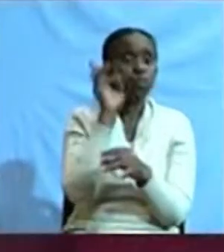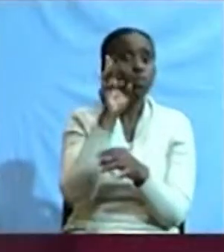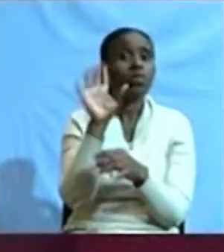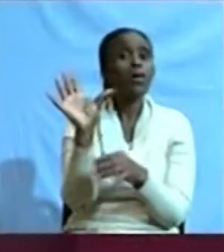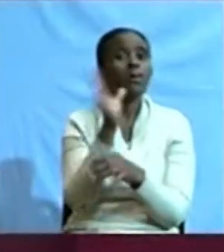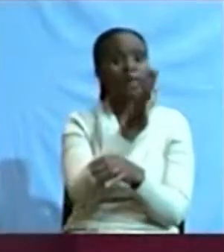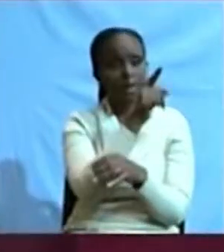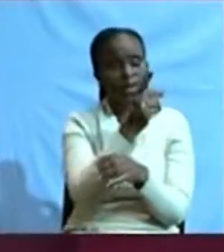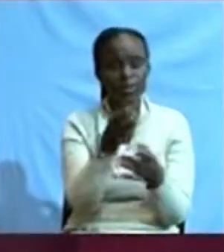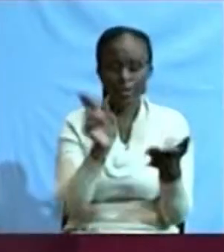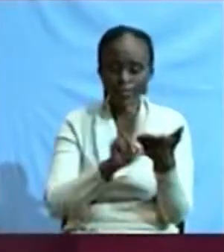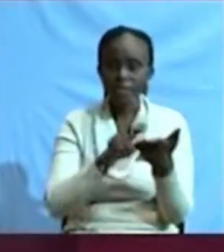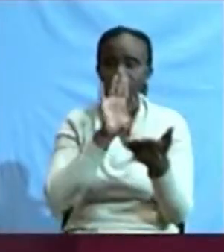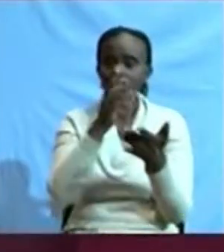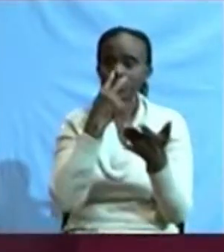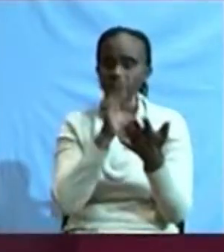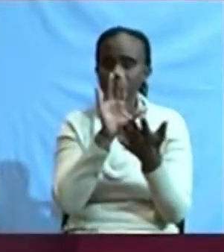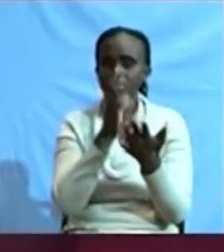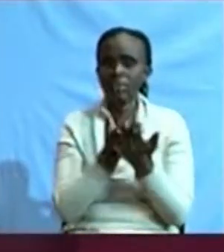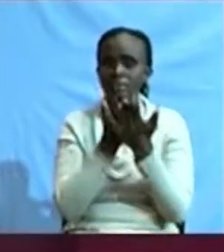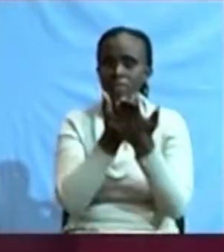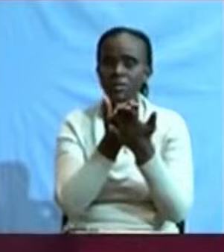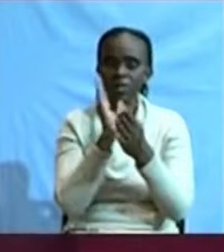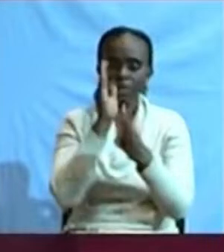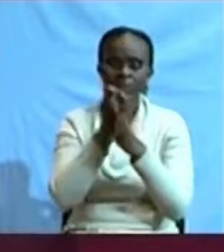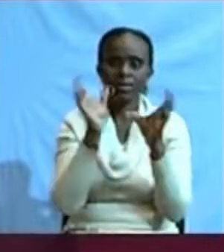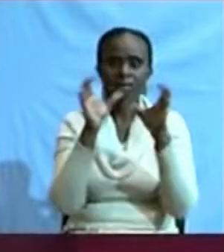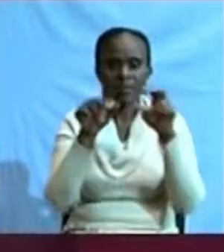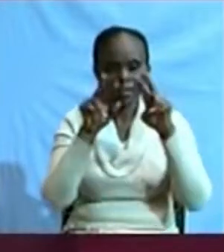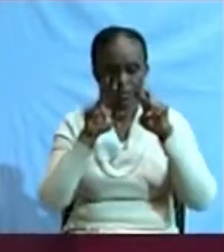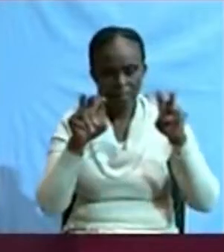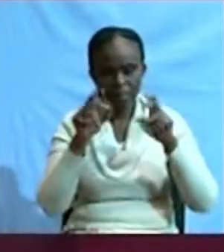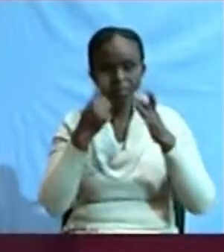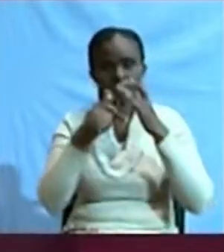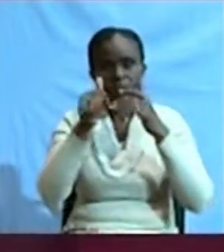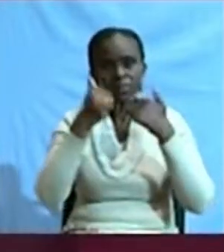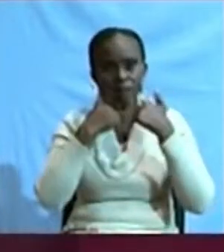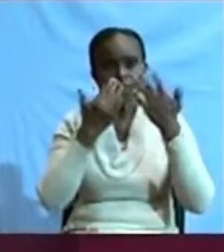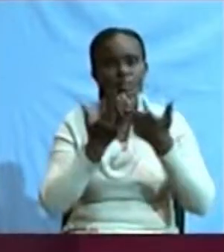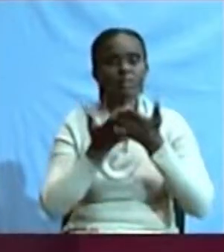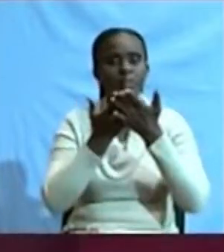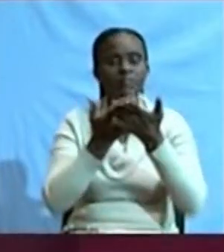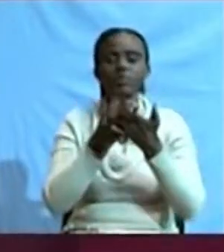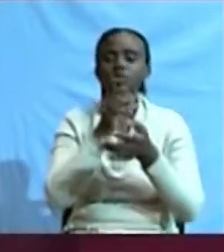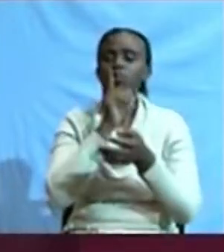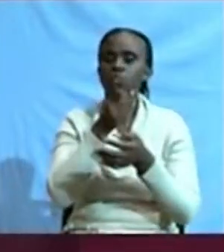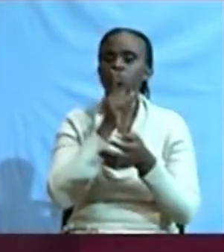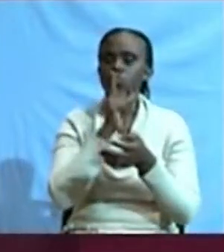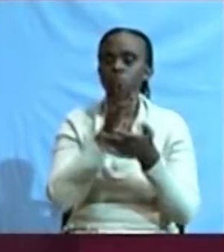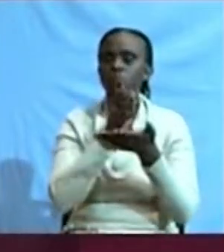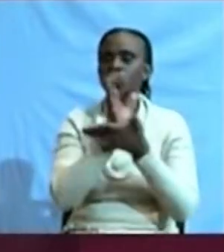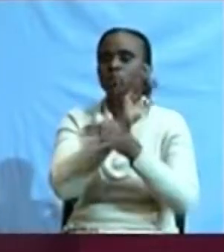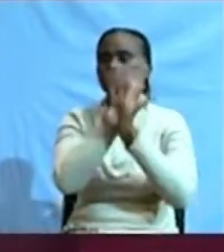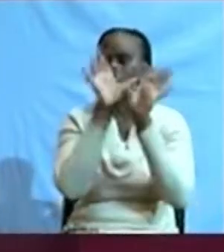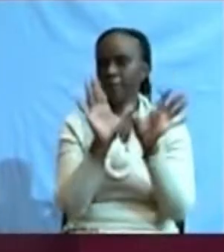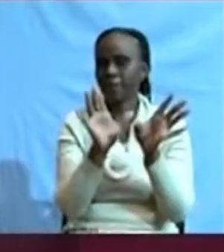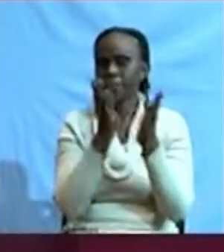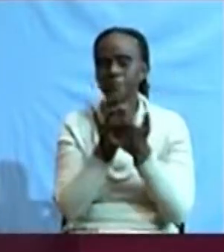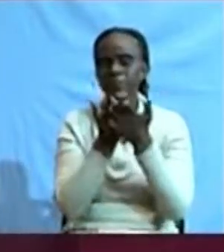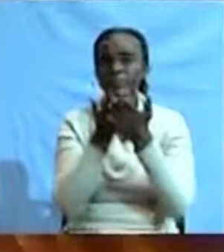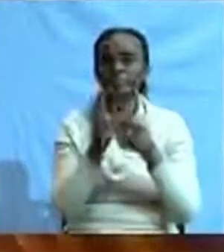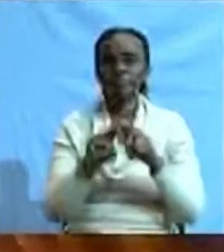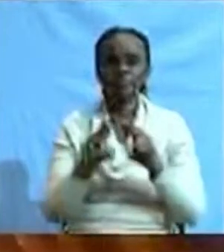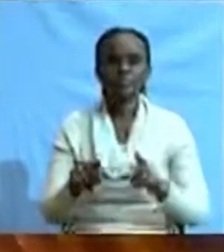come and look at your submission to the committee to verify that what you have submitted is factually correct. I submit,